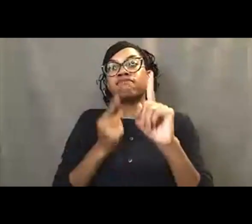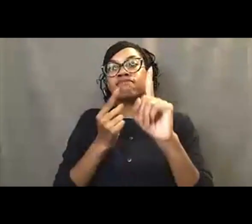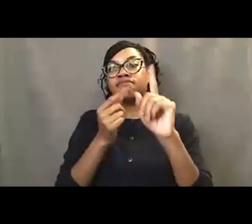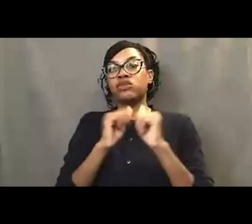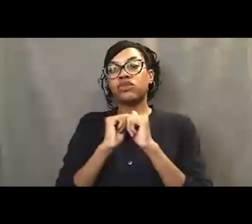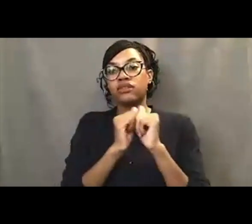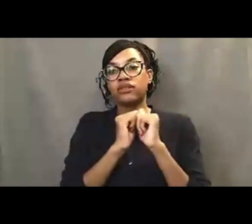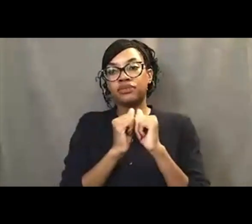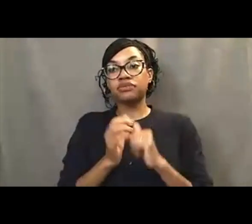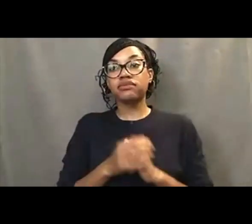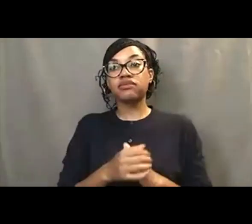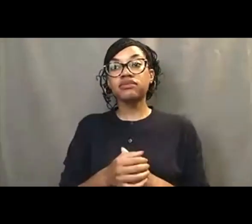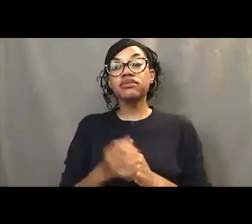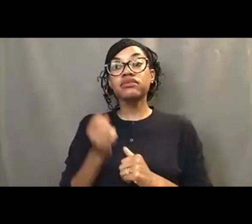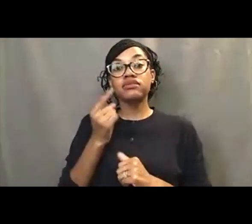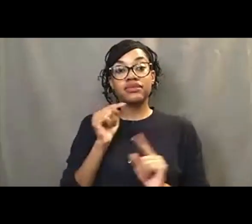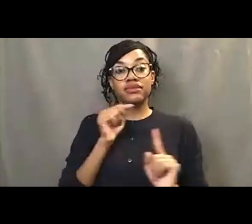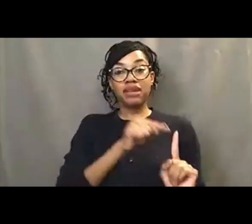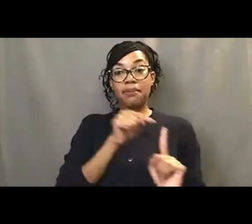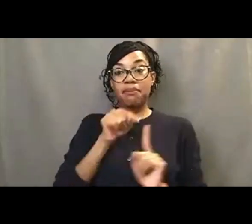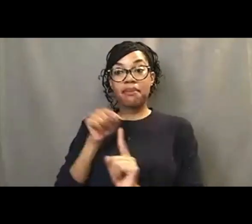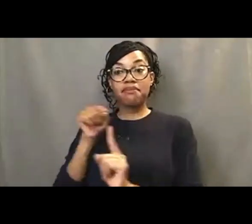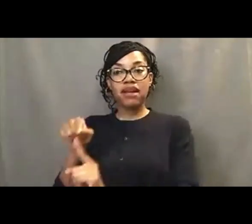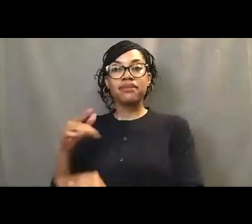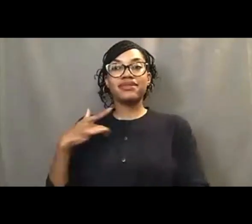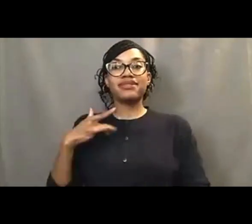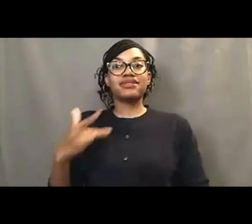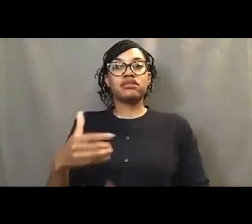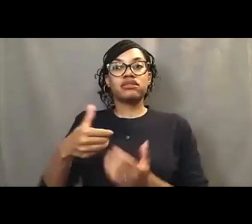from the communities that we serve. We're not.